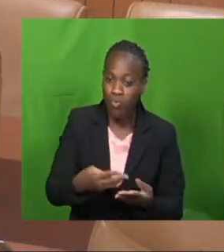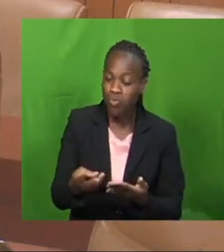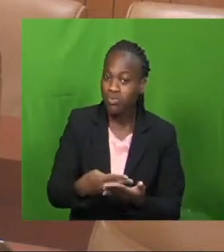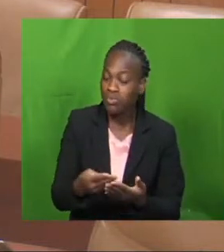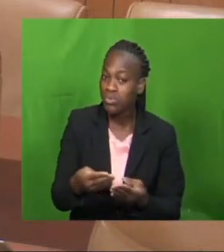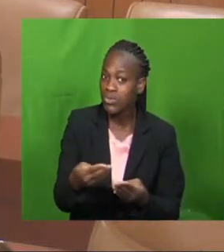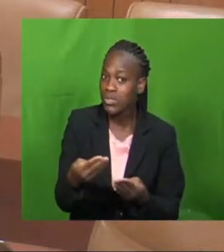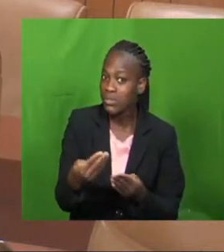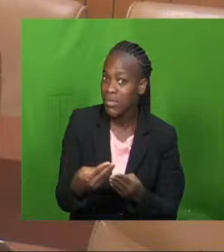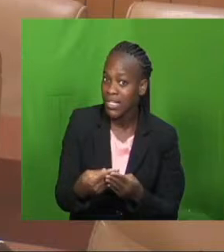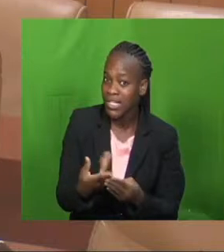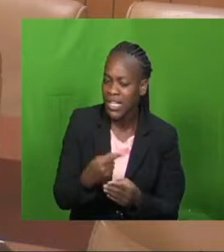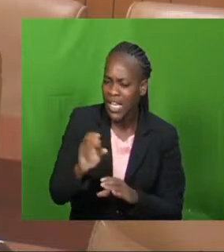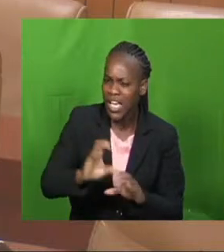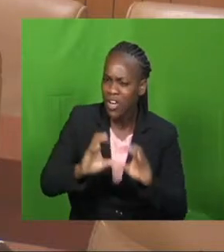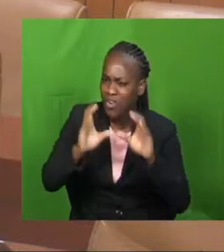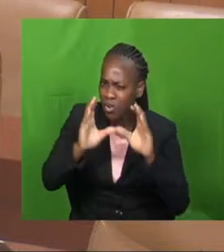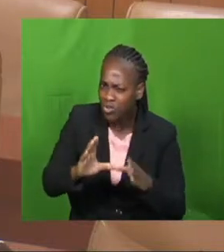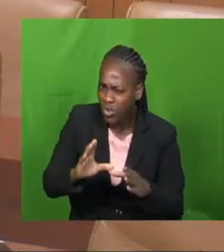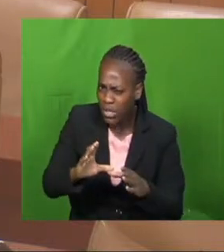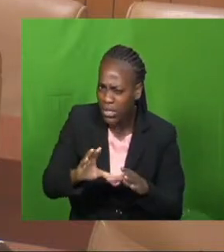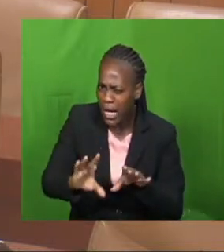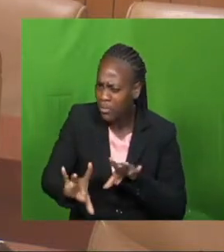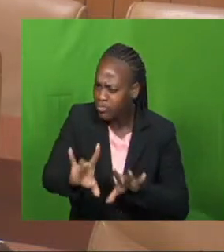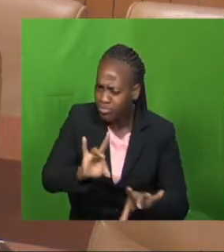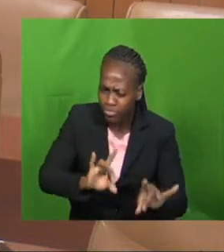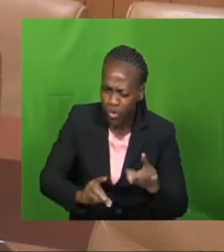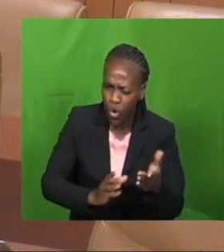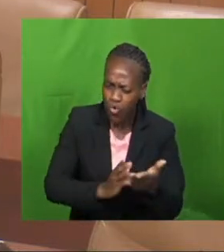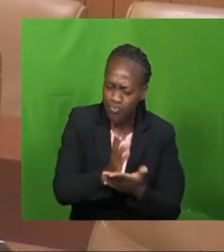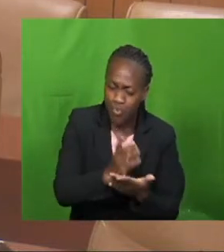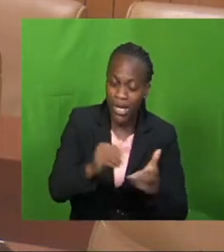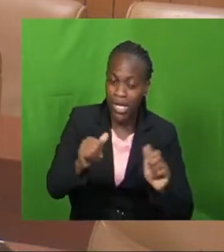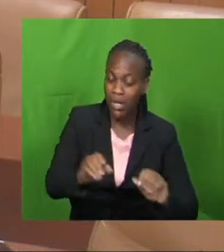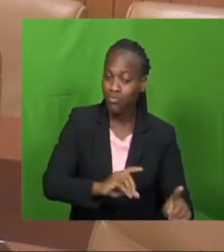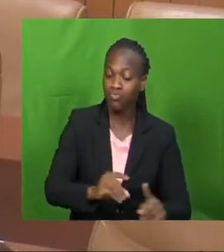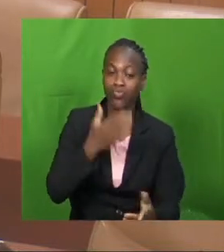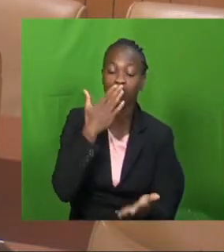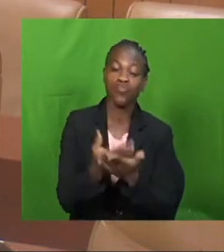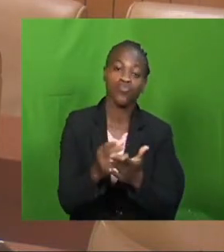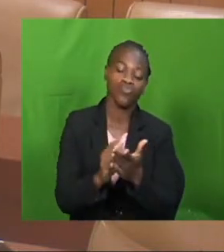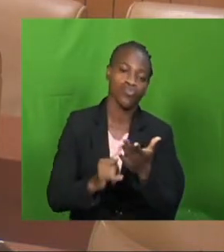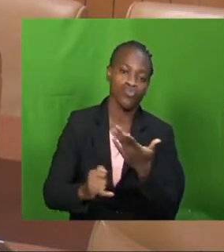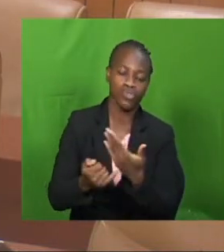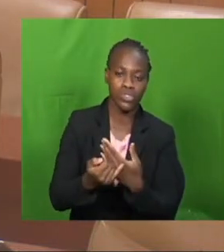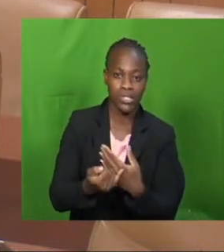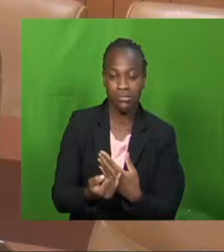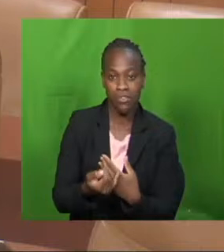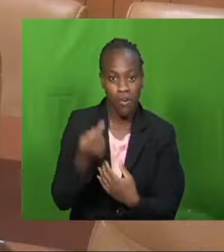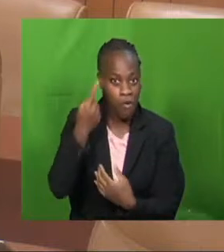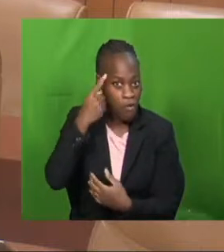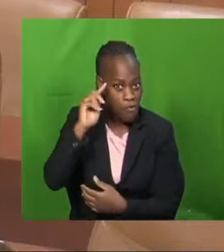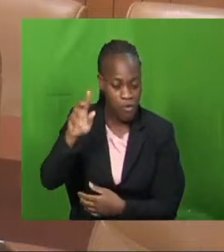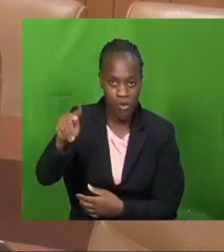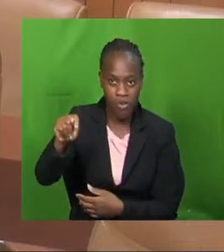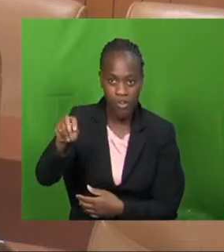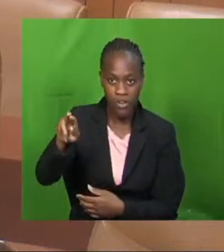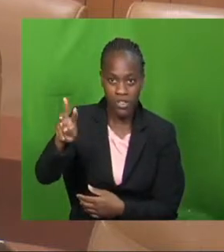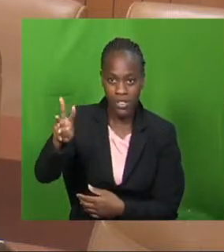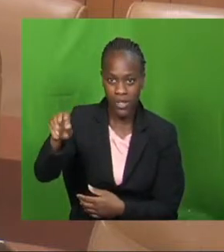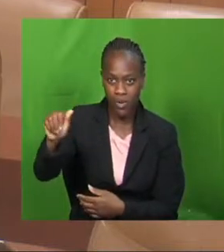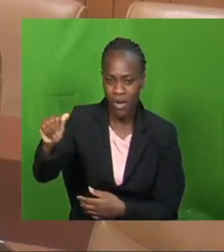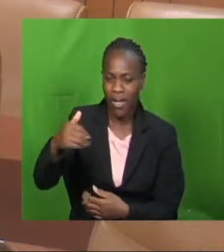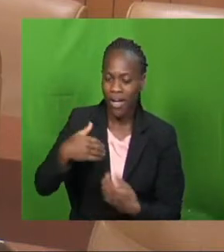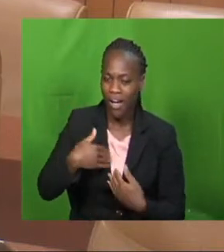really looked at in order to get the job done properly for the people of Takwa to get water to drink. I thank you very